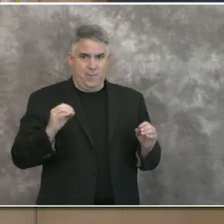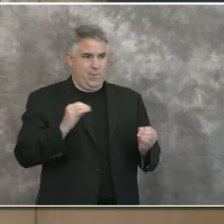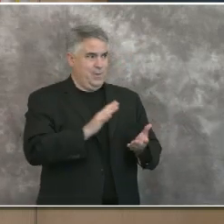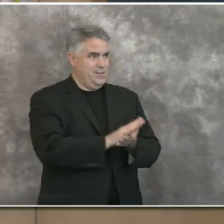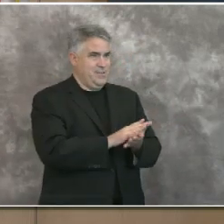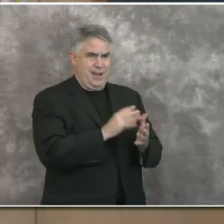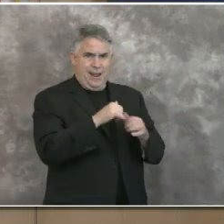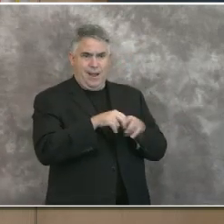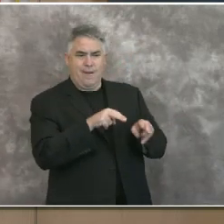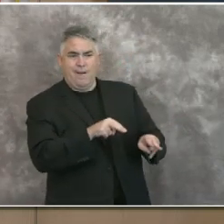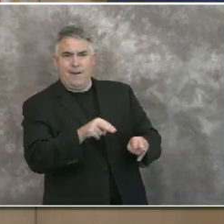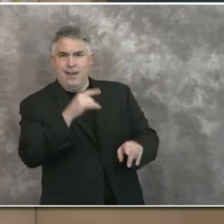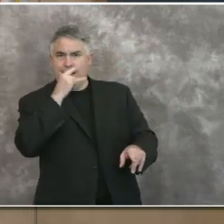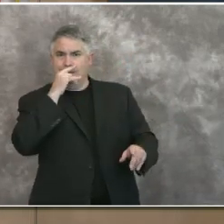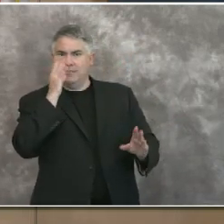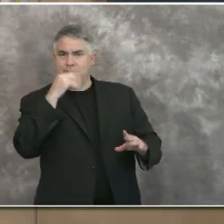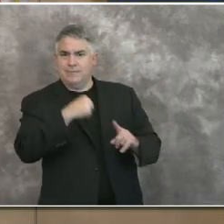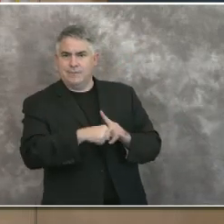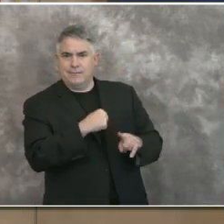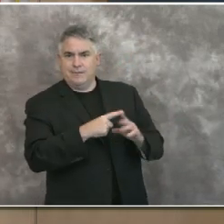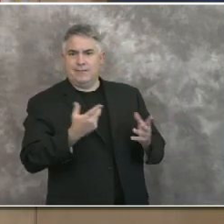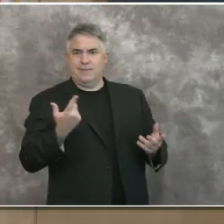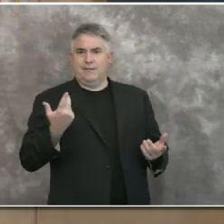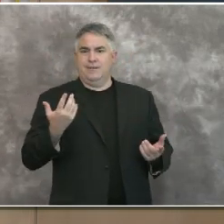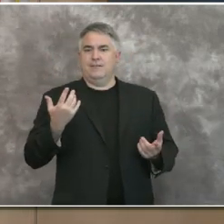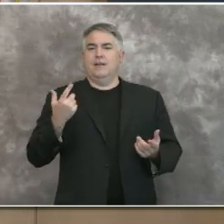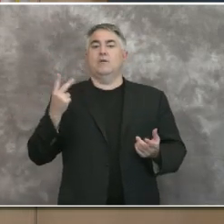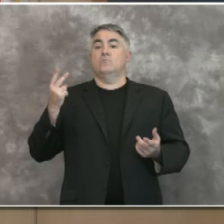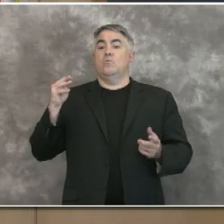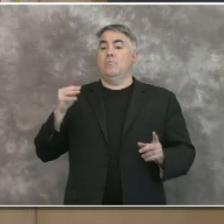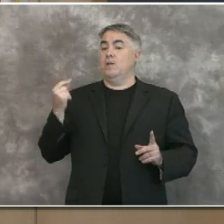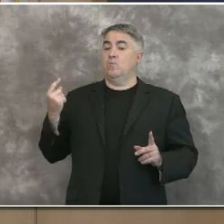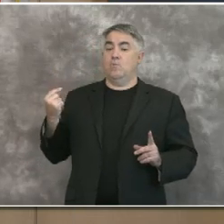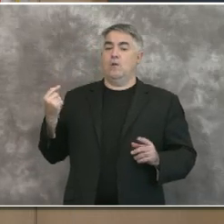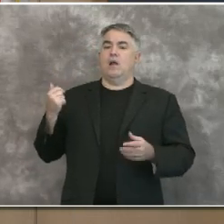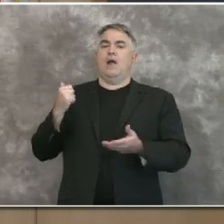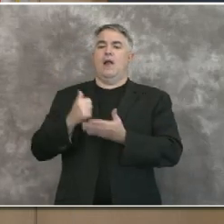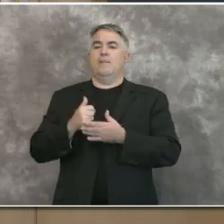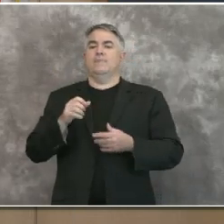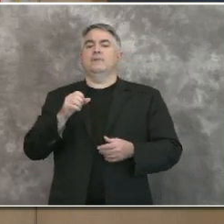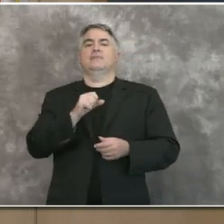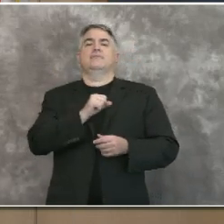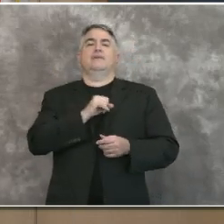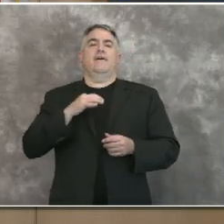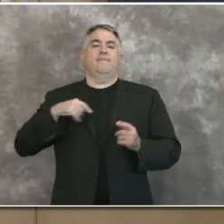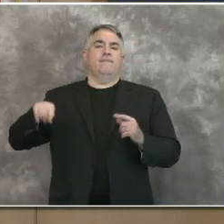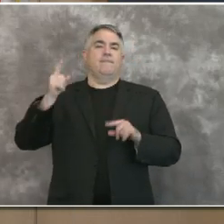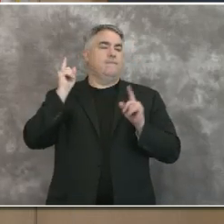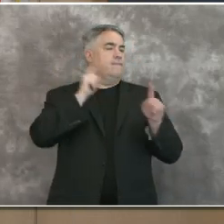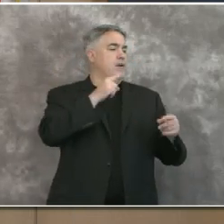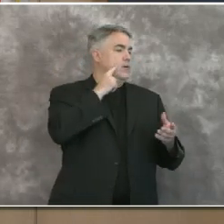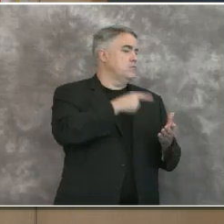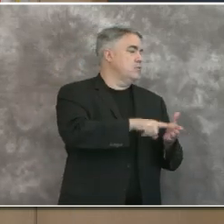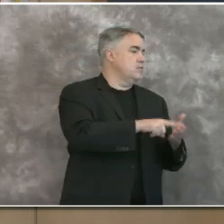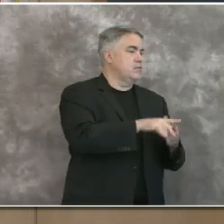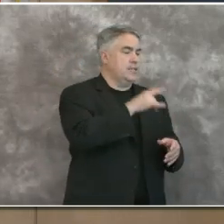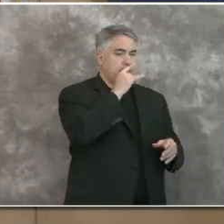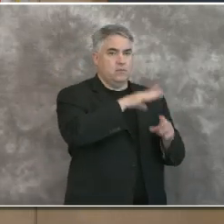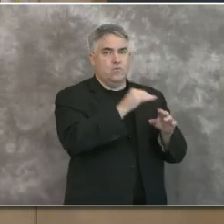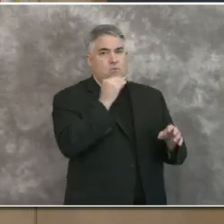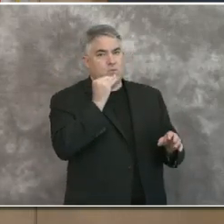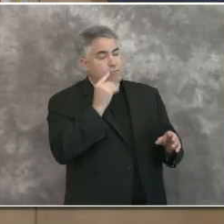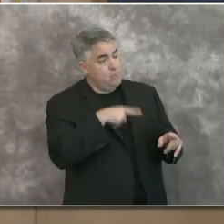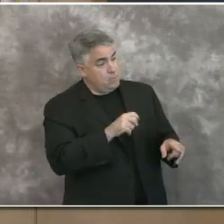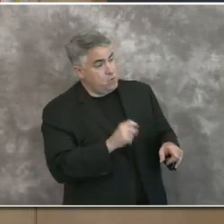that these $2 million will help us get more staff out, checking on kids, engaging with families, and doing everything we can